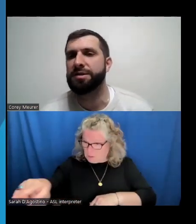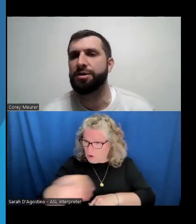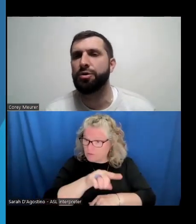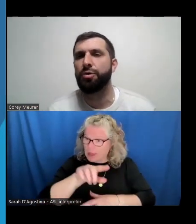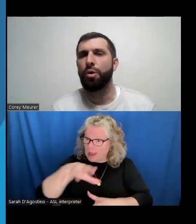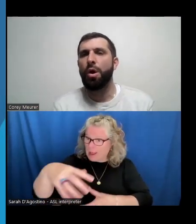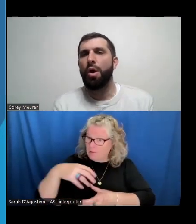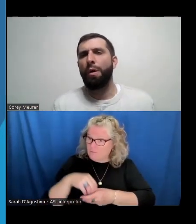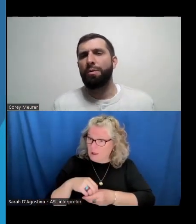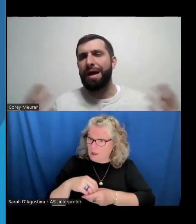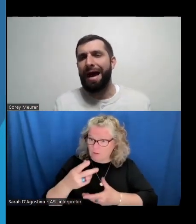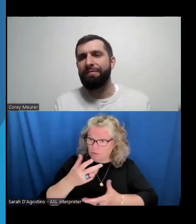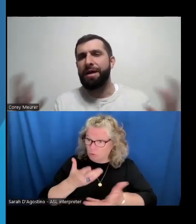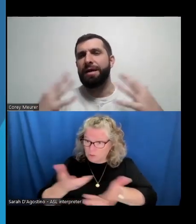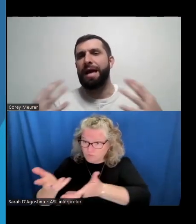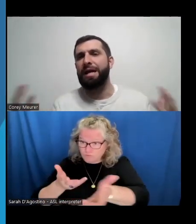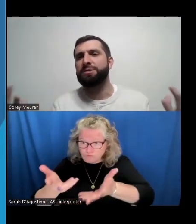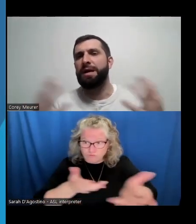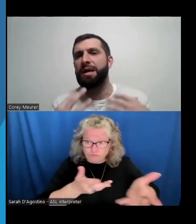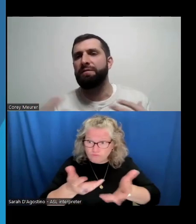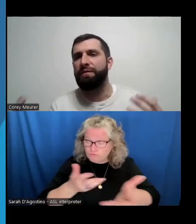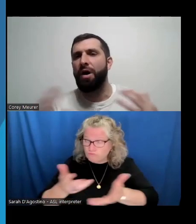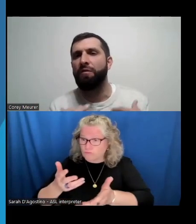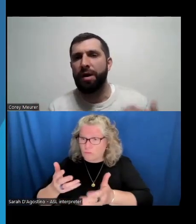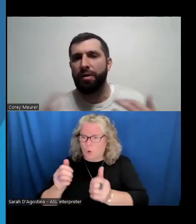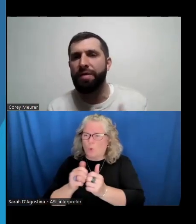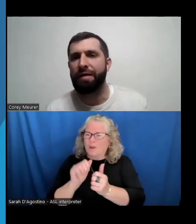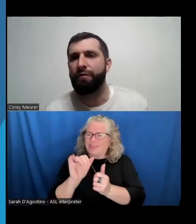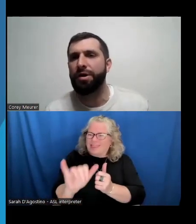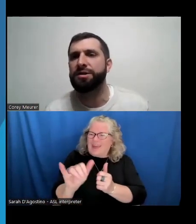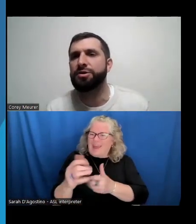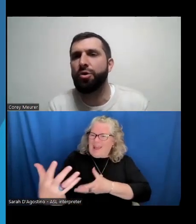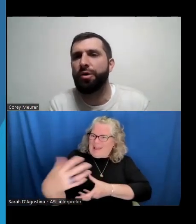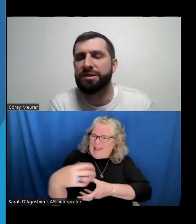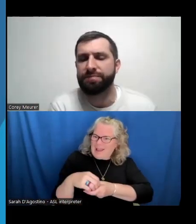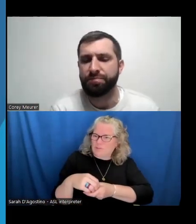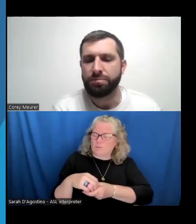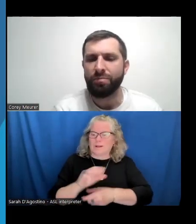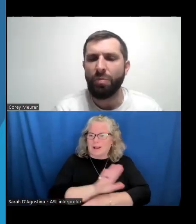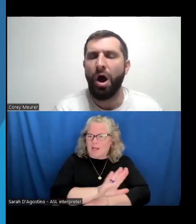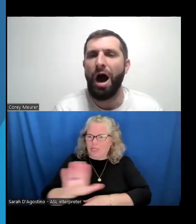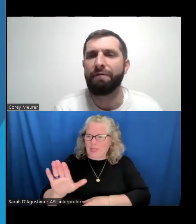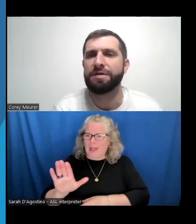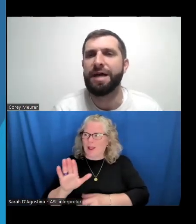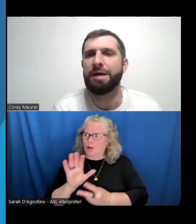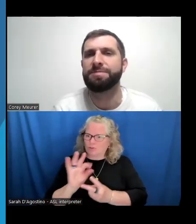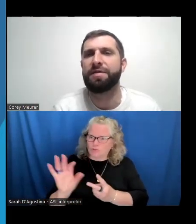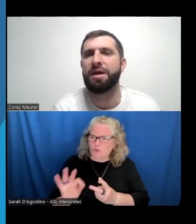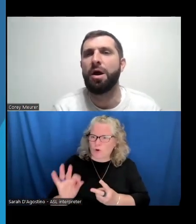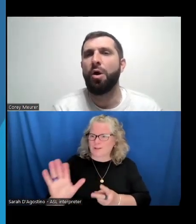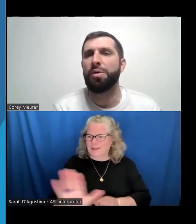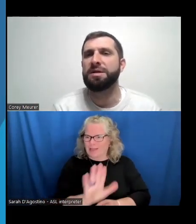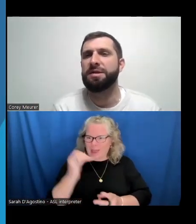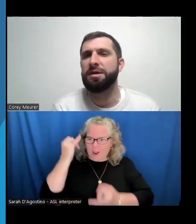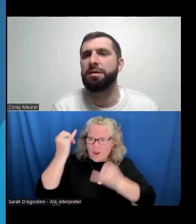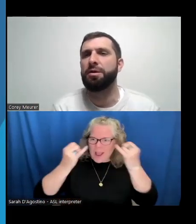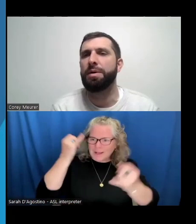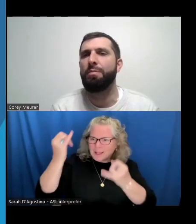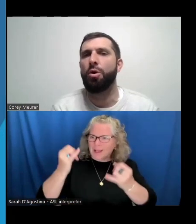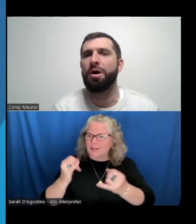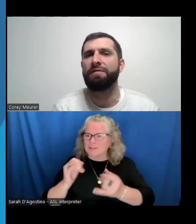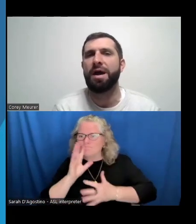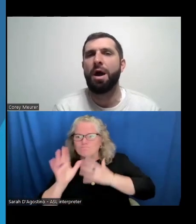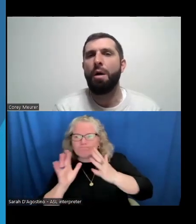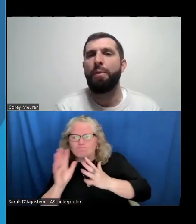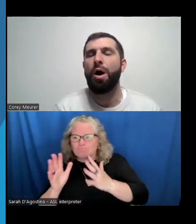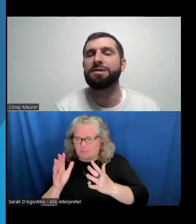that we get to do? When we have that engagement and involvement, or that voice and choice, oftentimes I think we can see a little